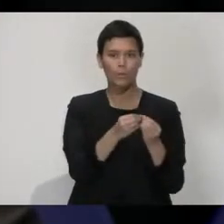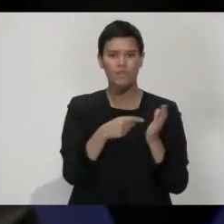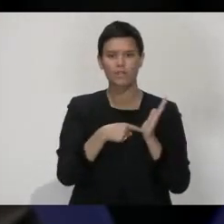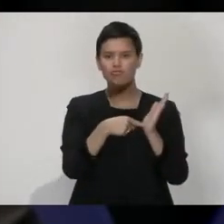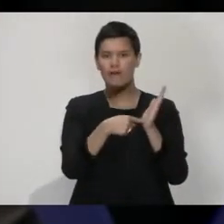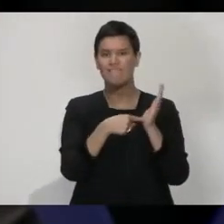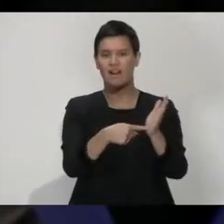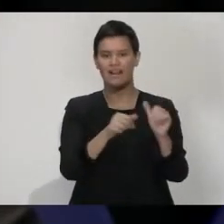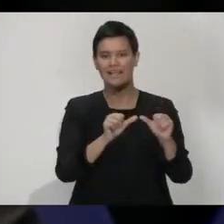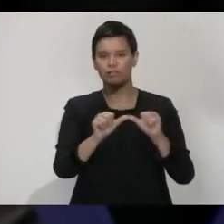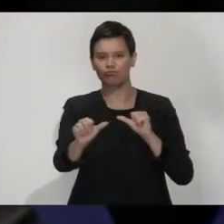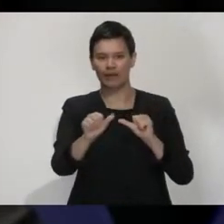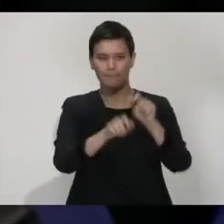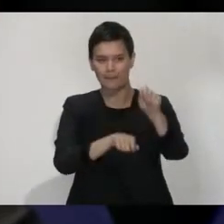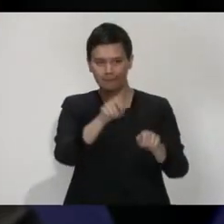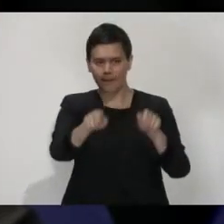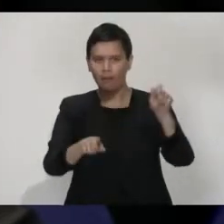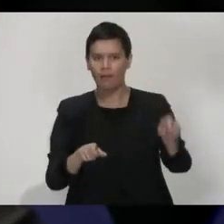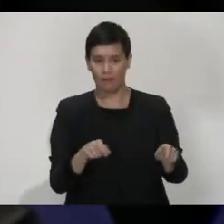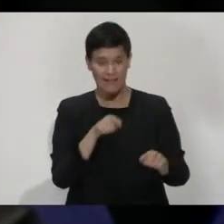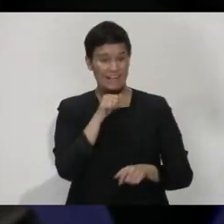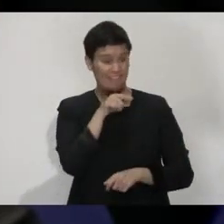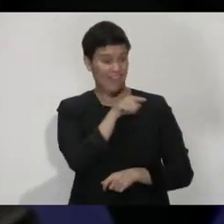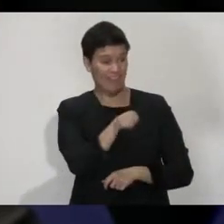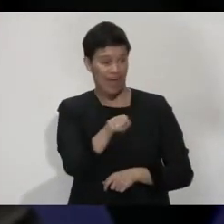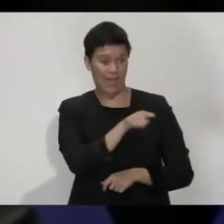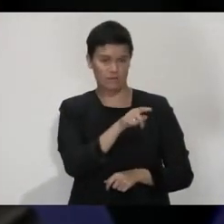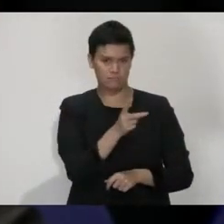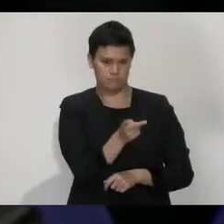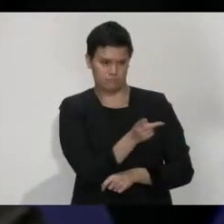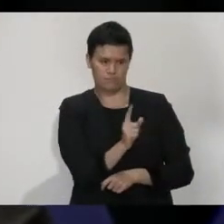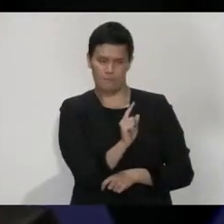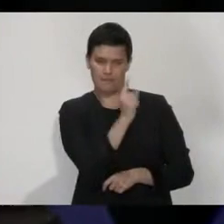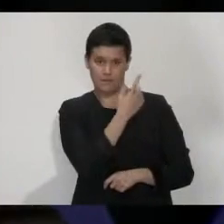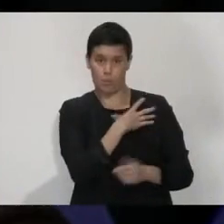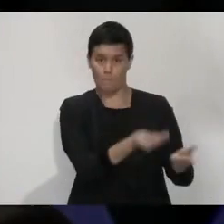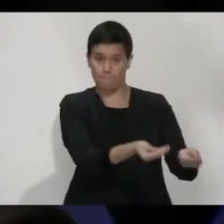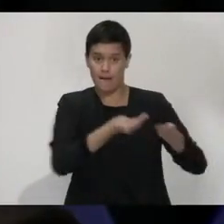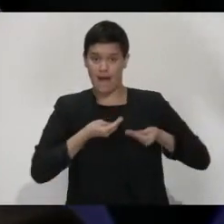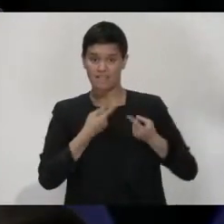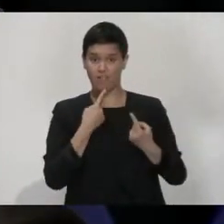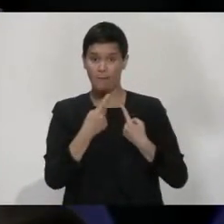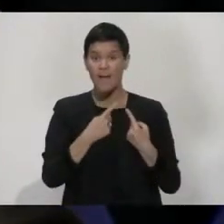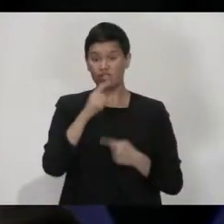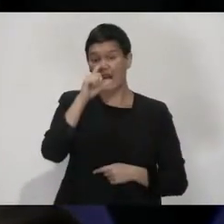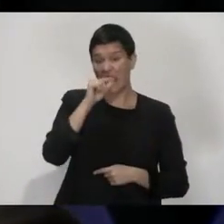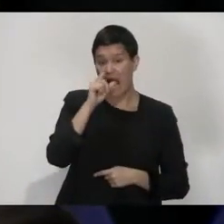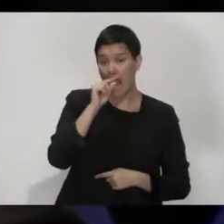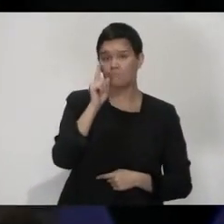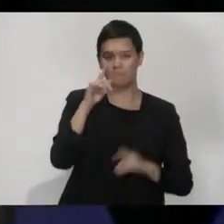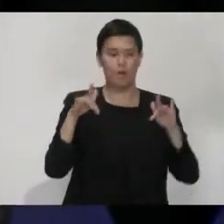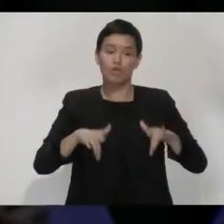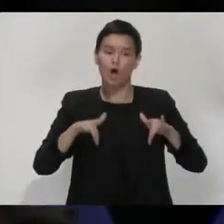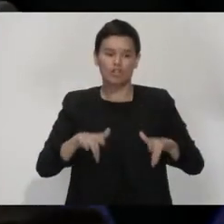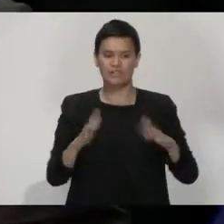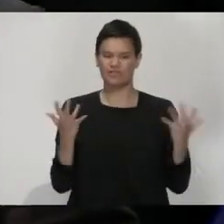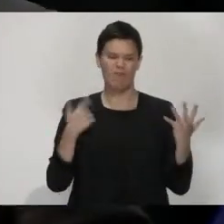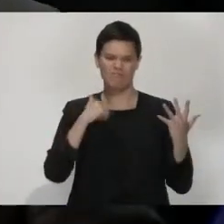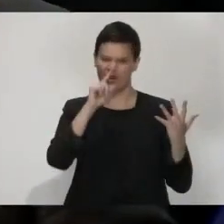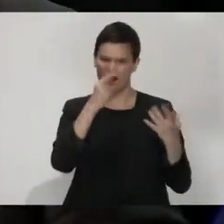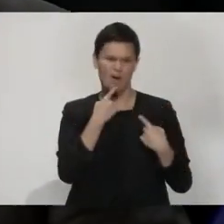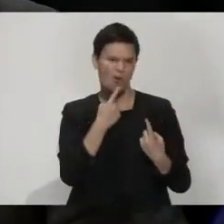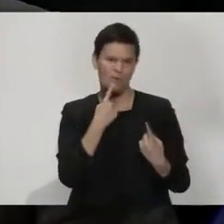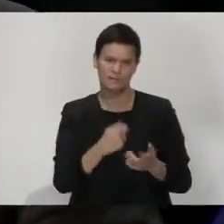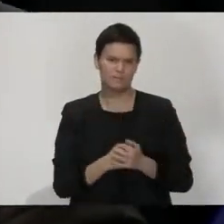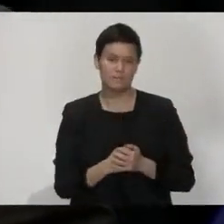from them whatever information they want to pass on to me, but until I get it, I can't really answer the question about where it might go.